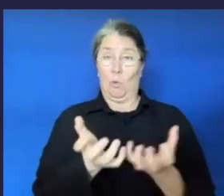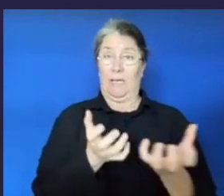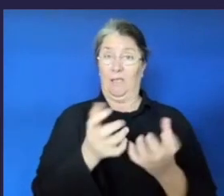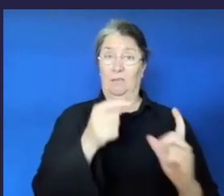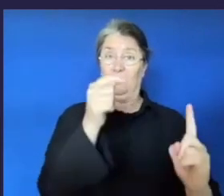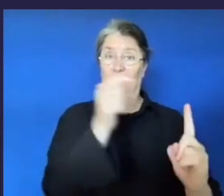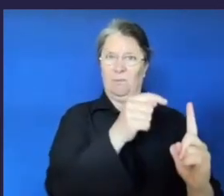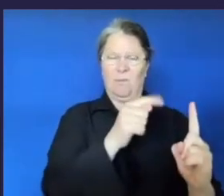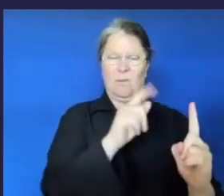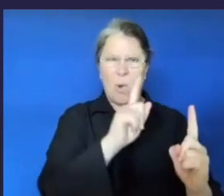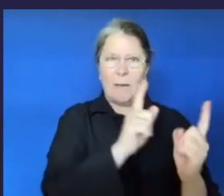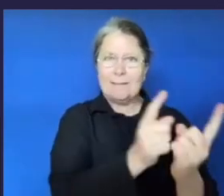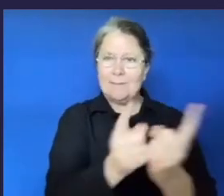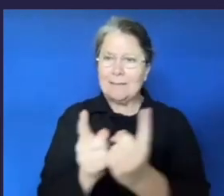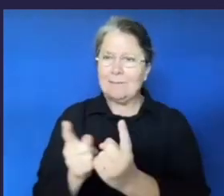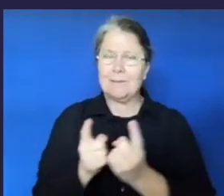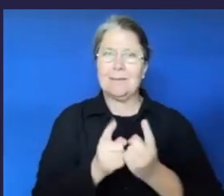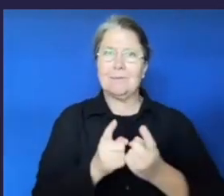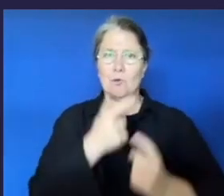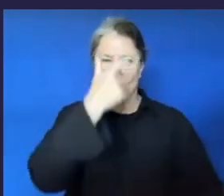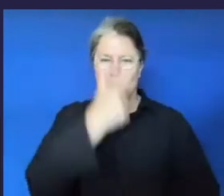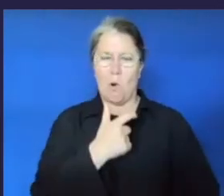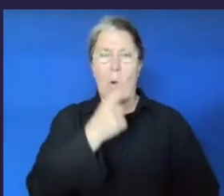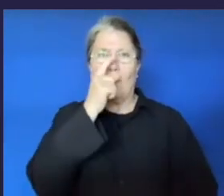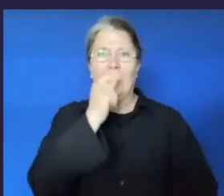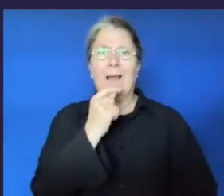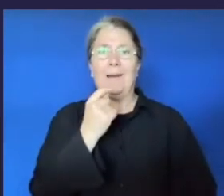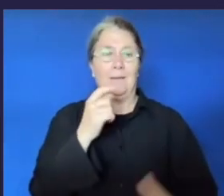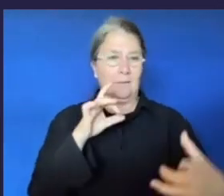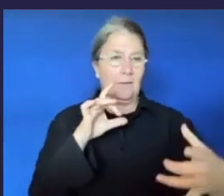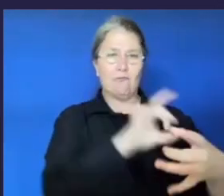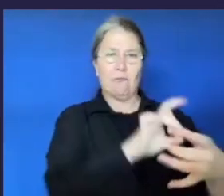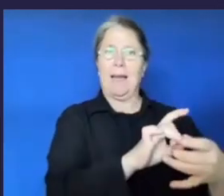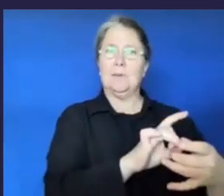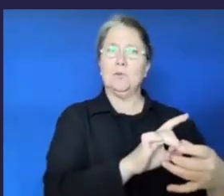have connected to this interest. And then we start to work